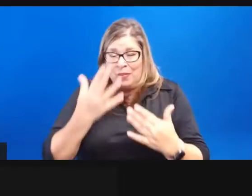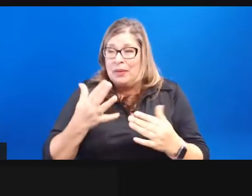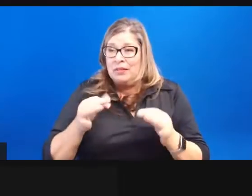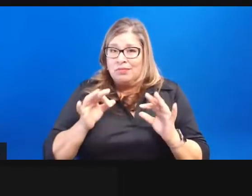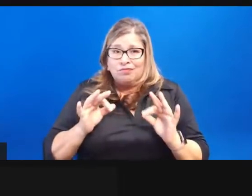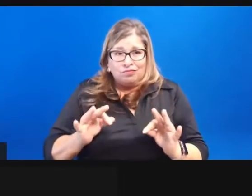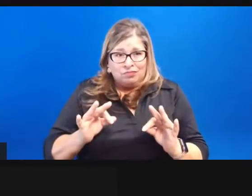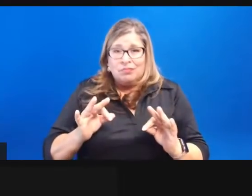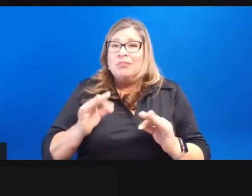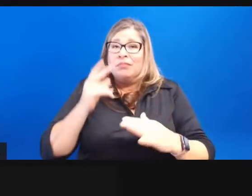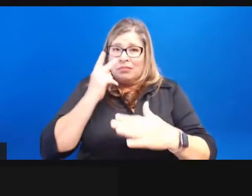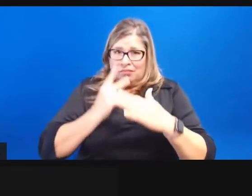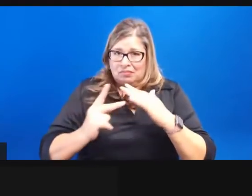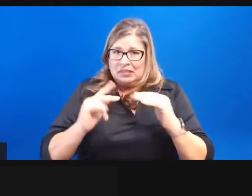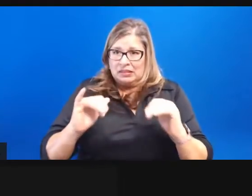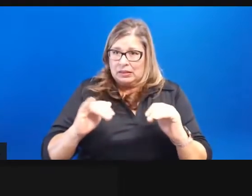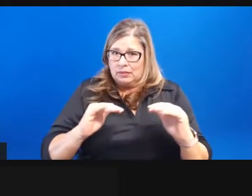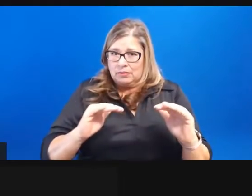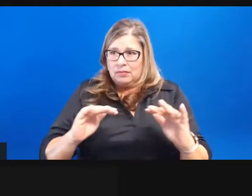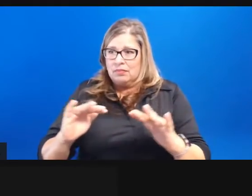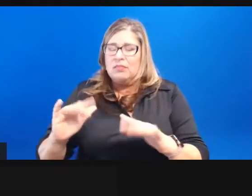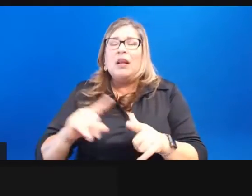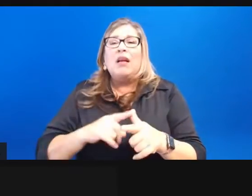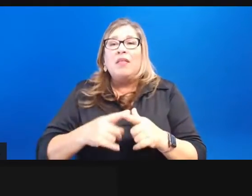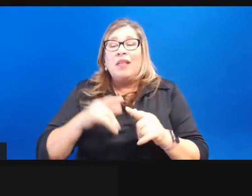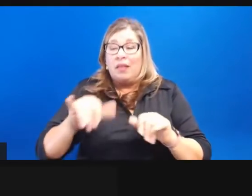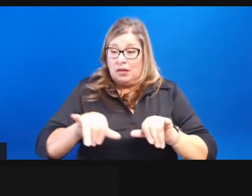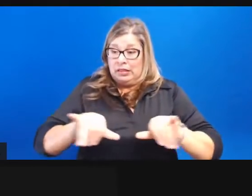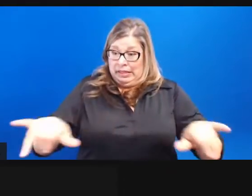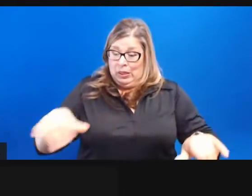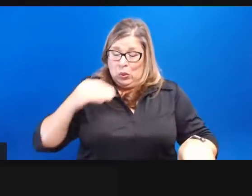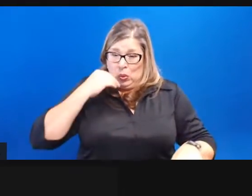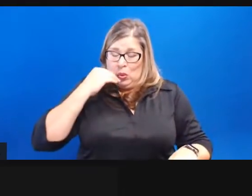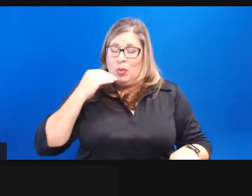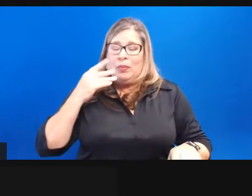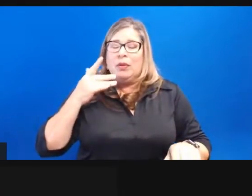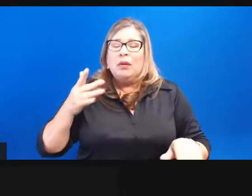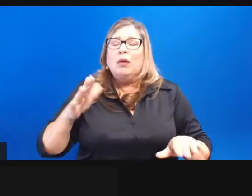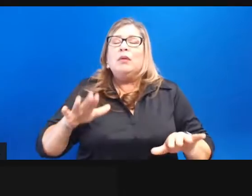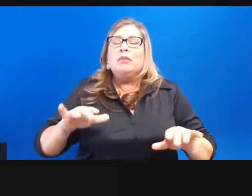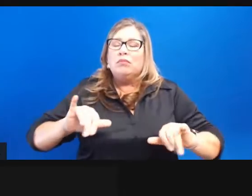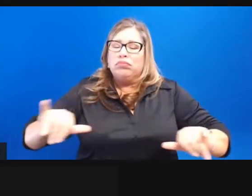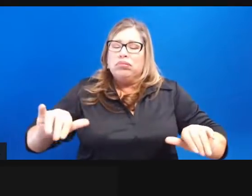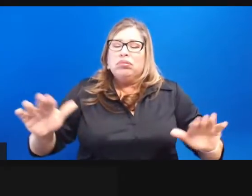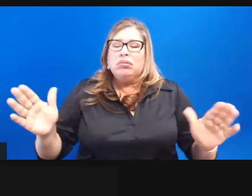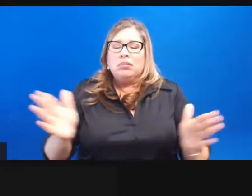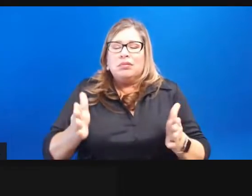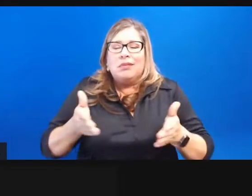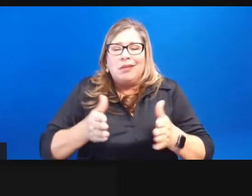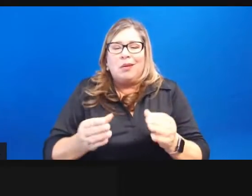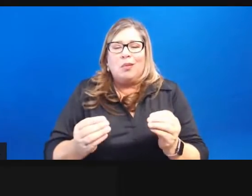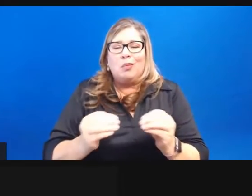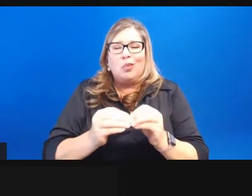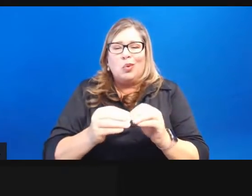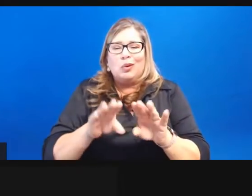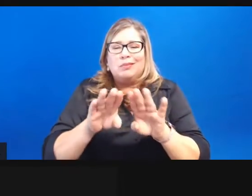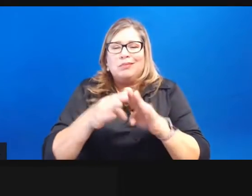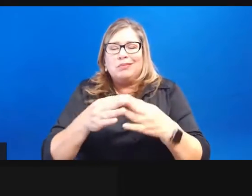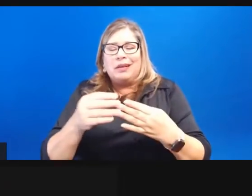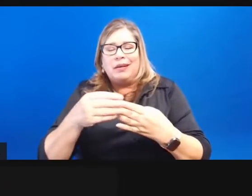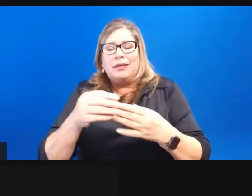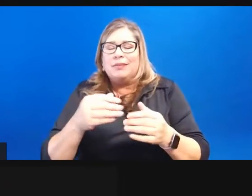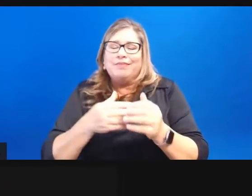then lifting the regional state home order on pretty well explained and pre-prescribed uh